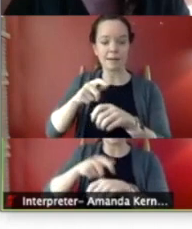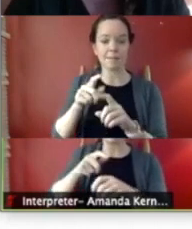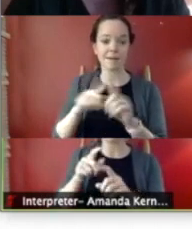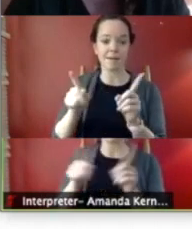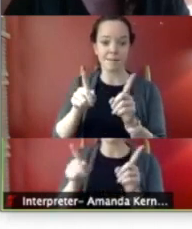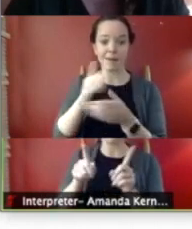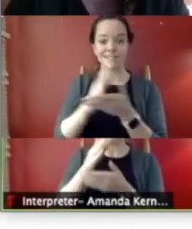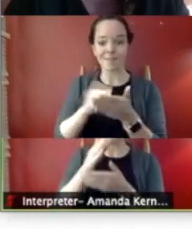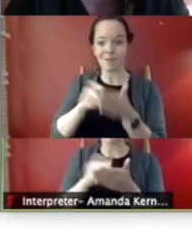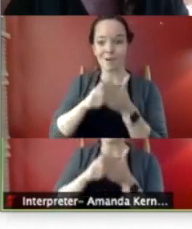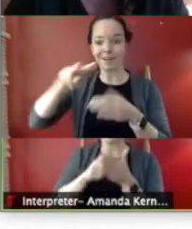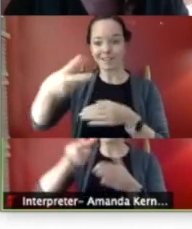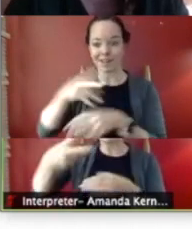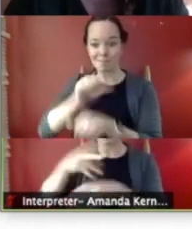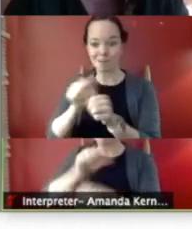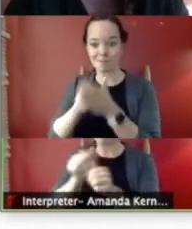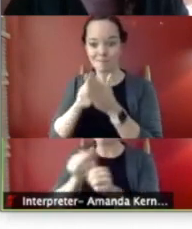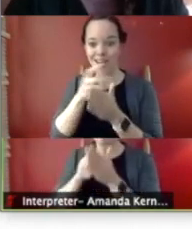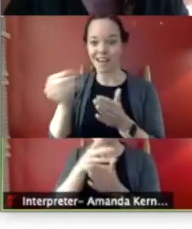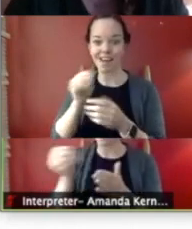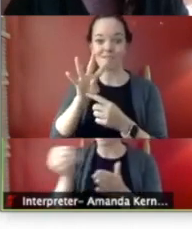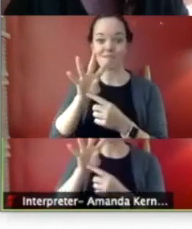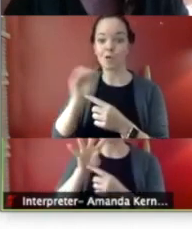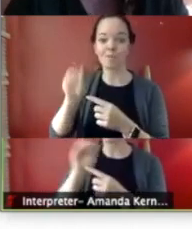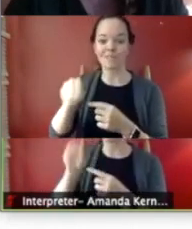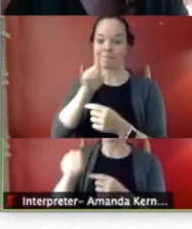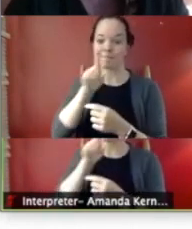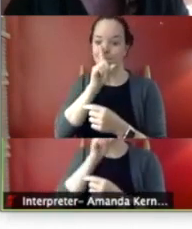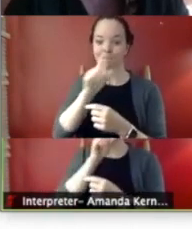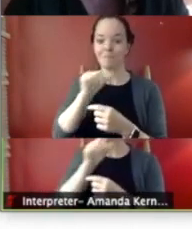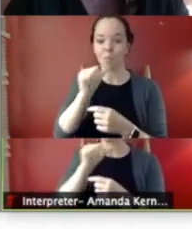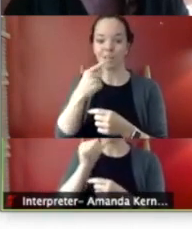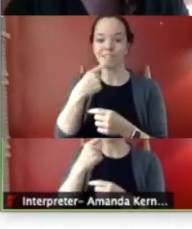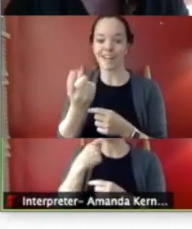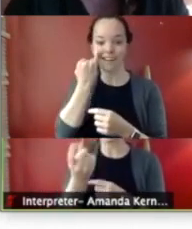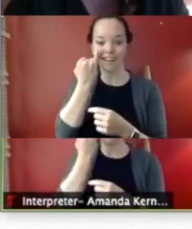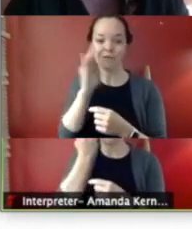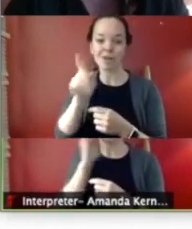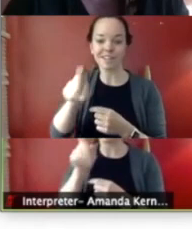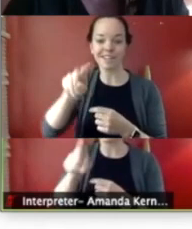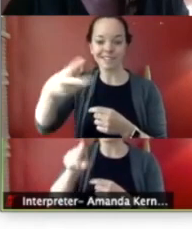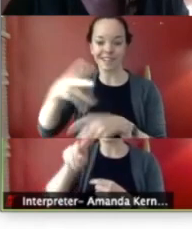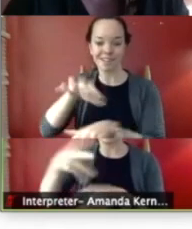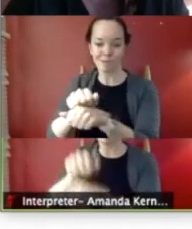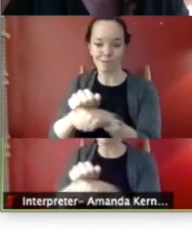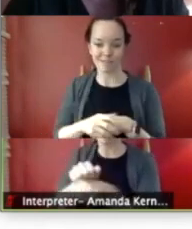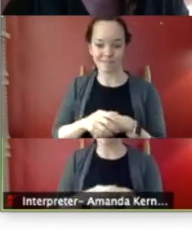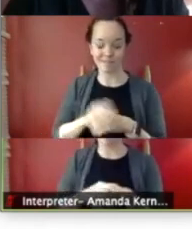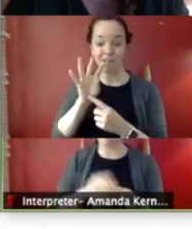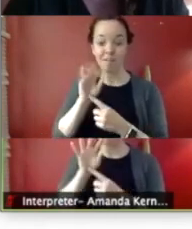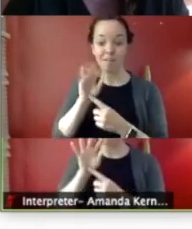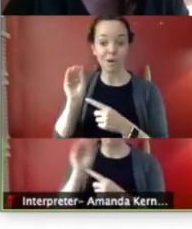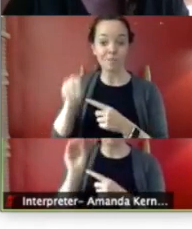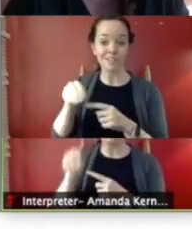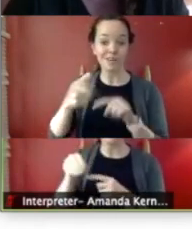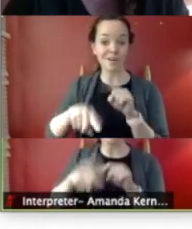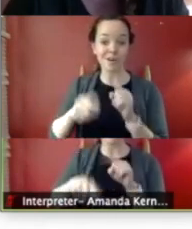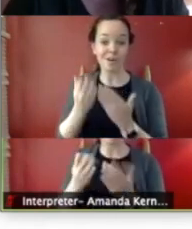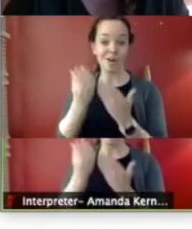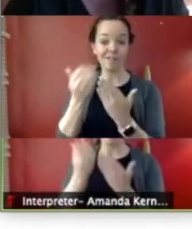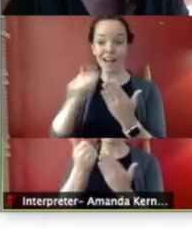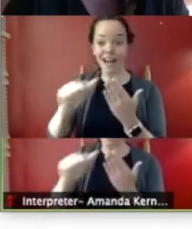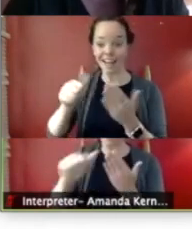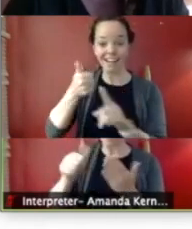not able to say if an additional appointment would be needed. While 40% could not offer any self-pay